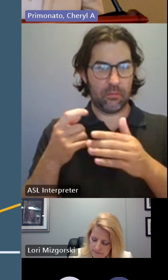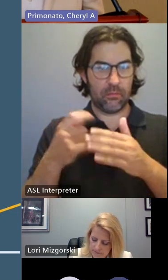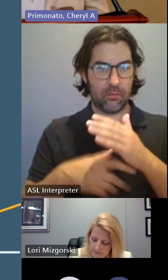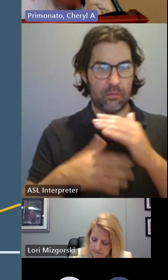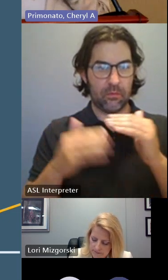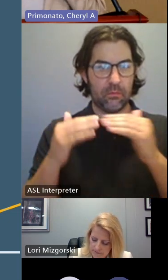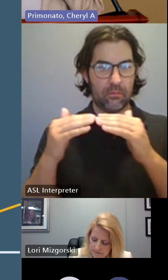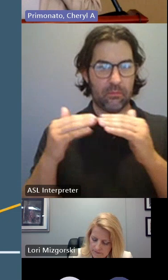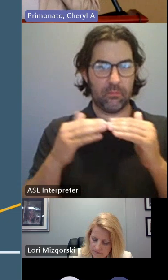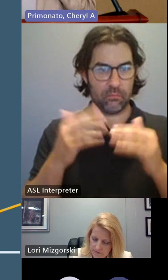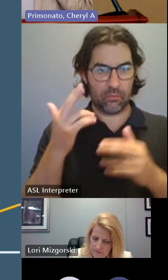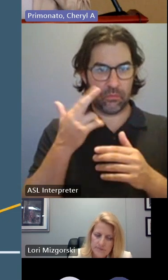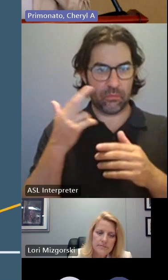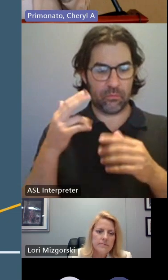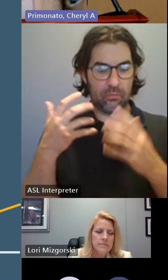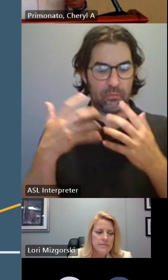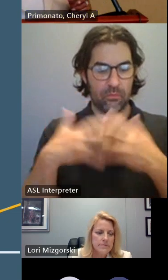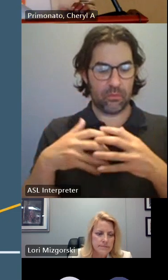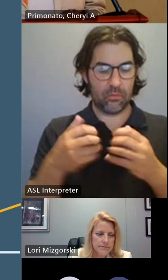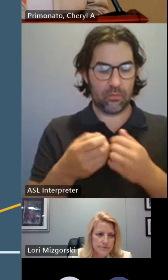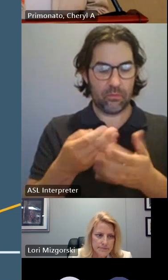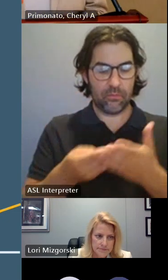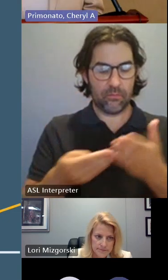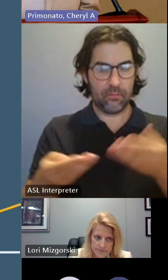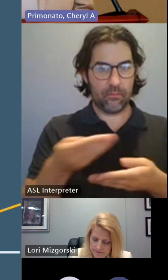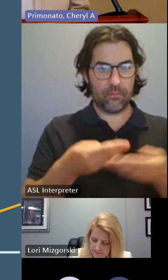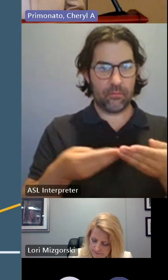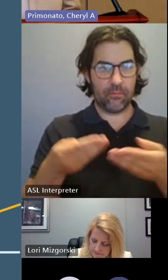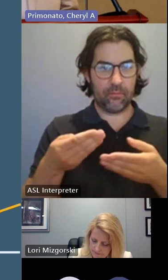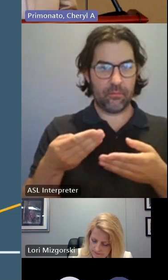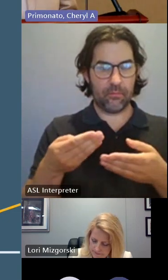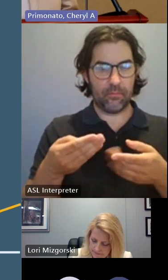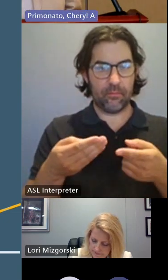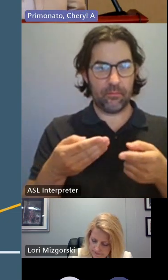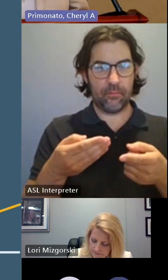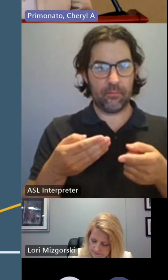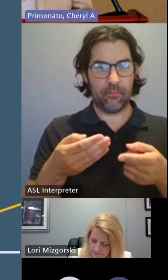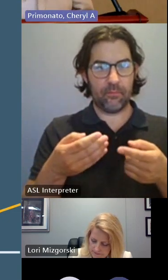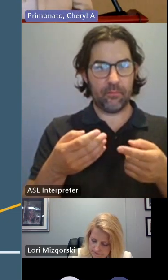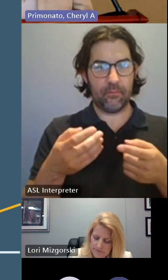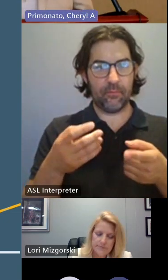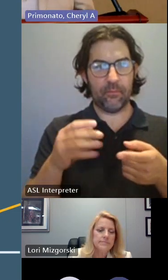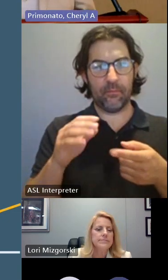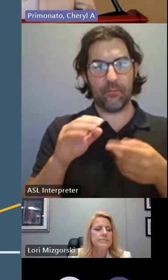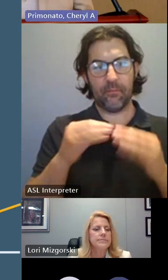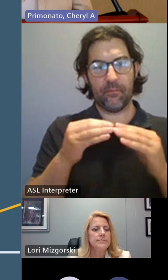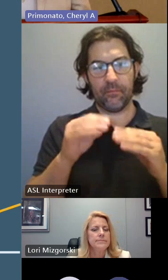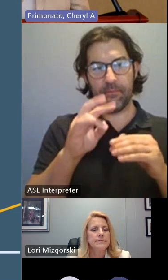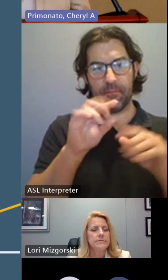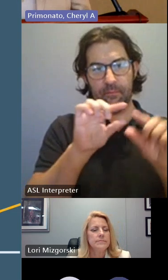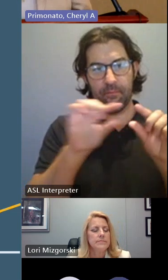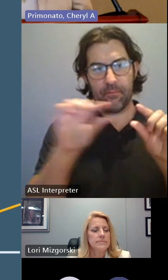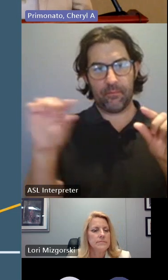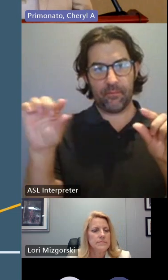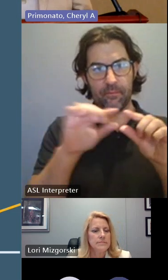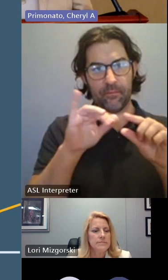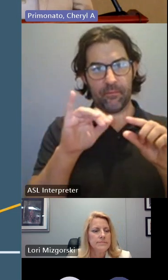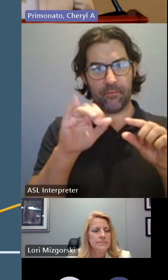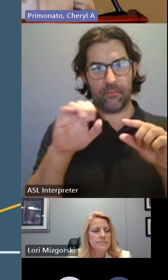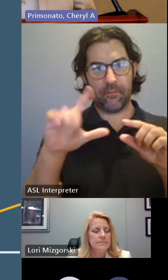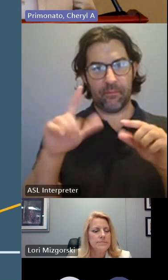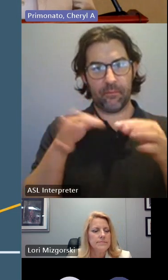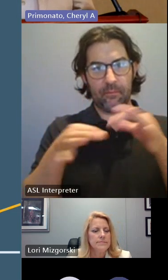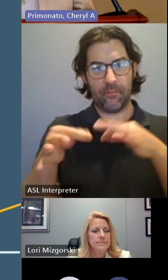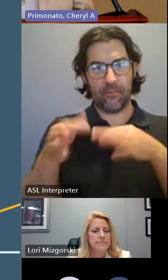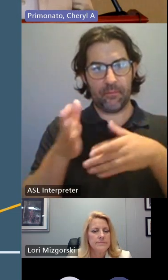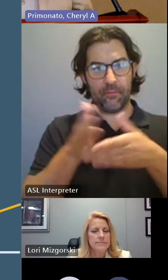and consistent with the funds budgeted. Item number 7 is Cummins ISL replacement parts.